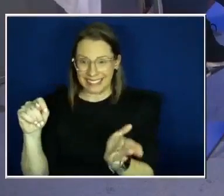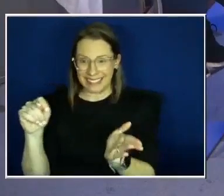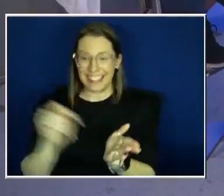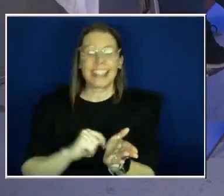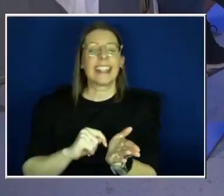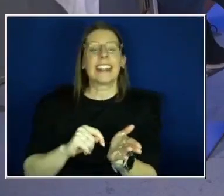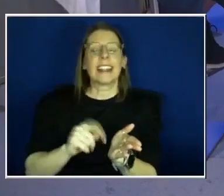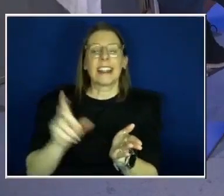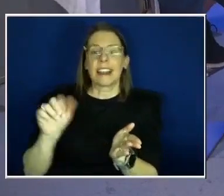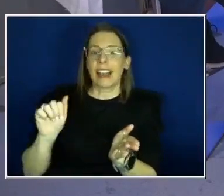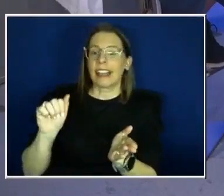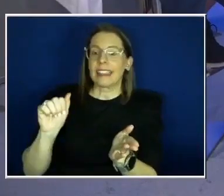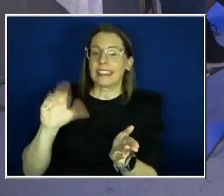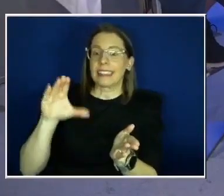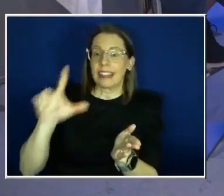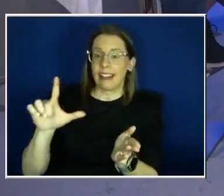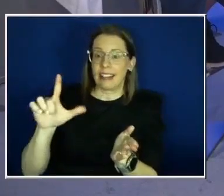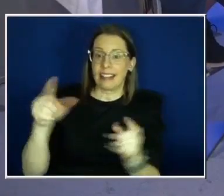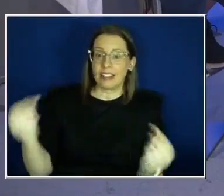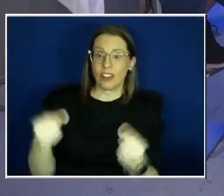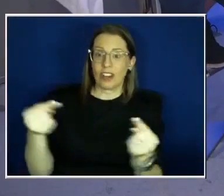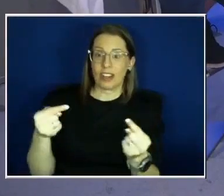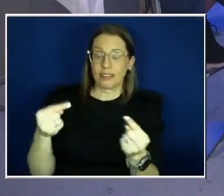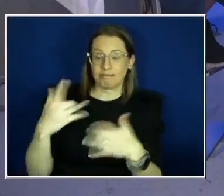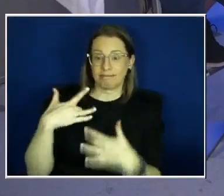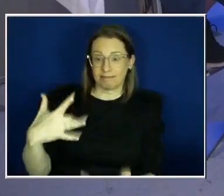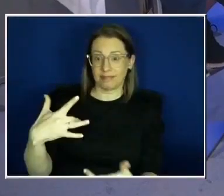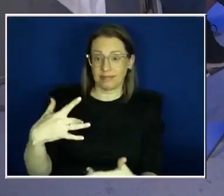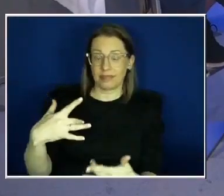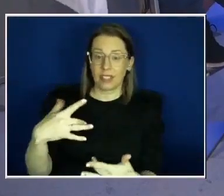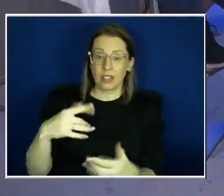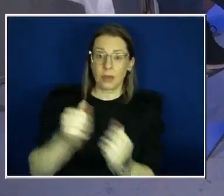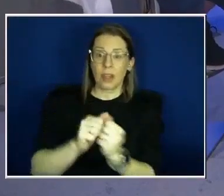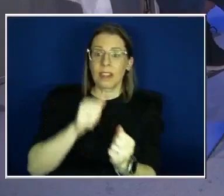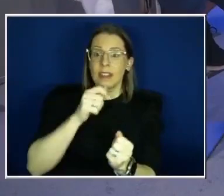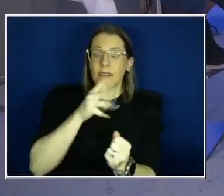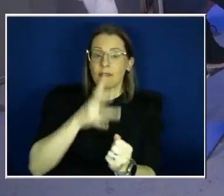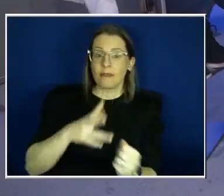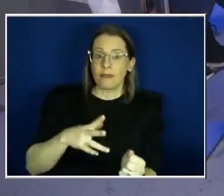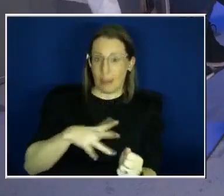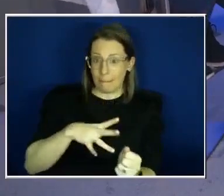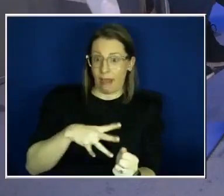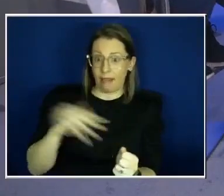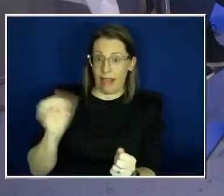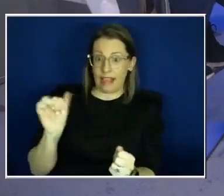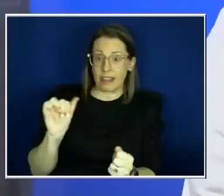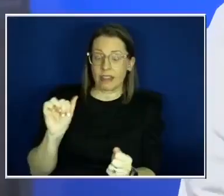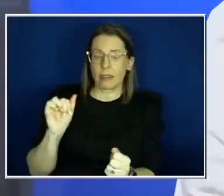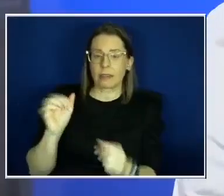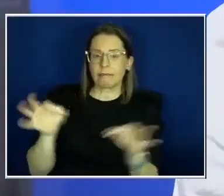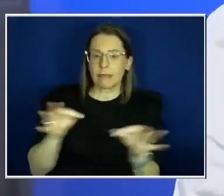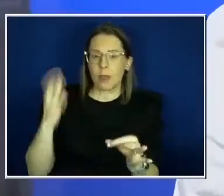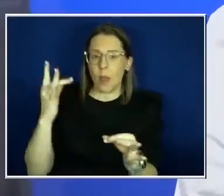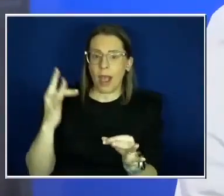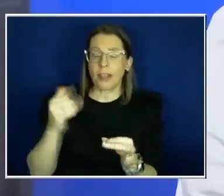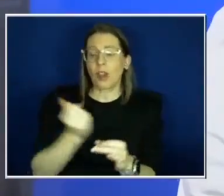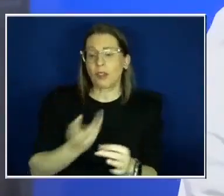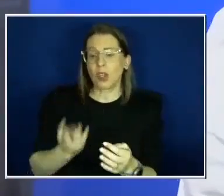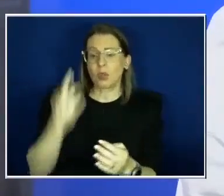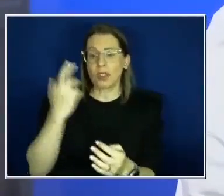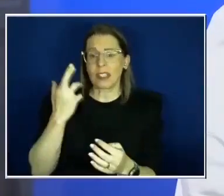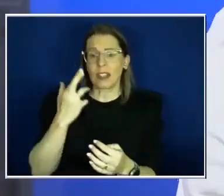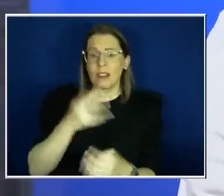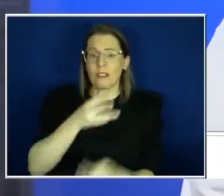ACL injuries are very common in female athletes. First, tell us why. Yeah, so there's a couple of things. One is female athletes have